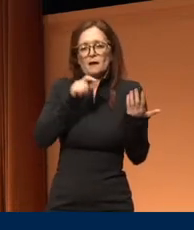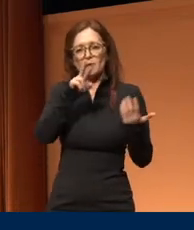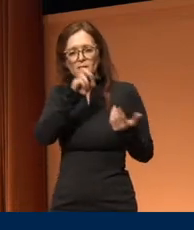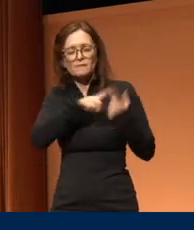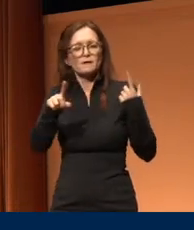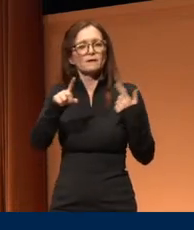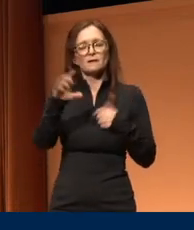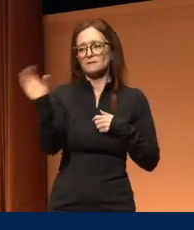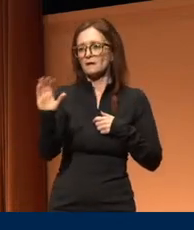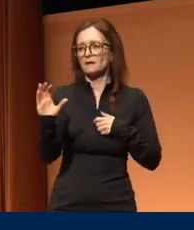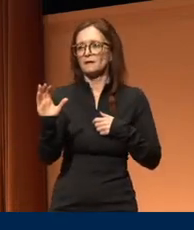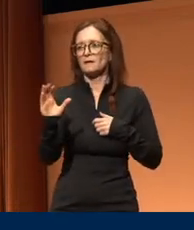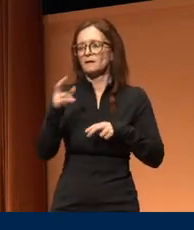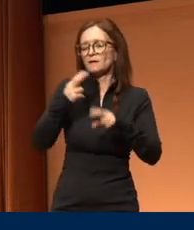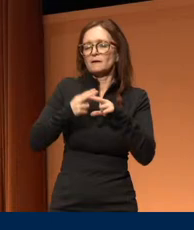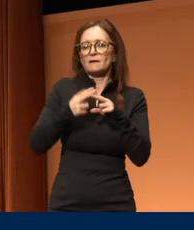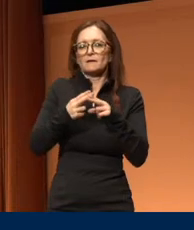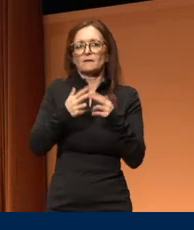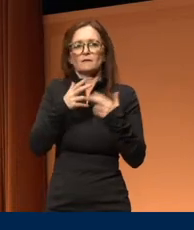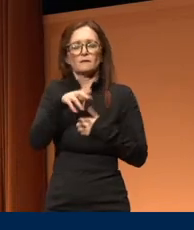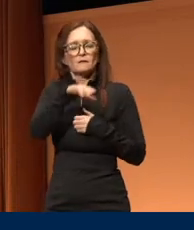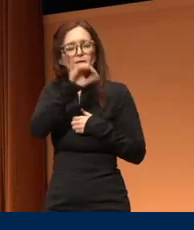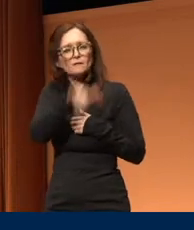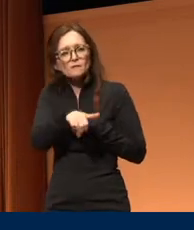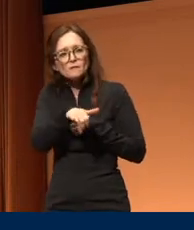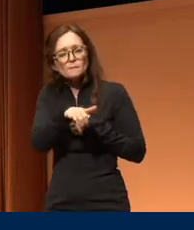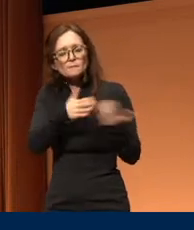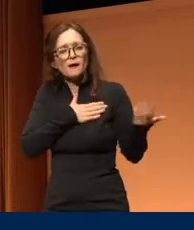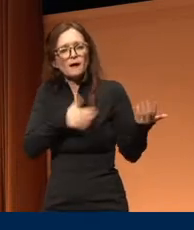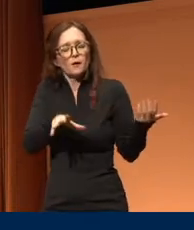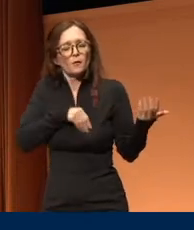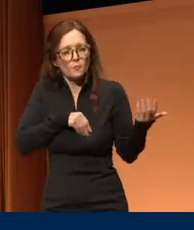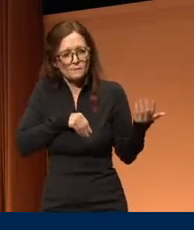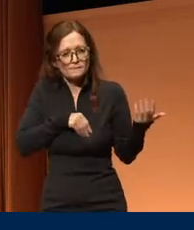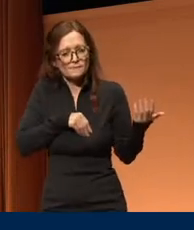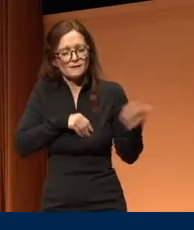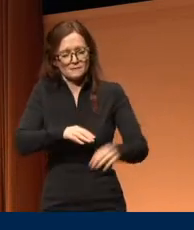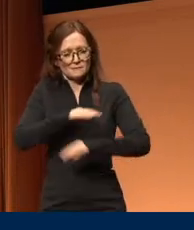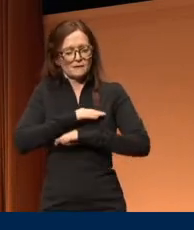good Capulet, which name I tender as dearly as my own, be satisfied."